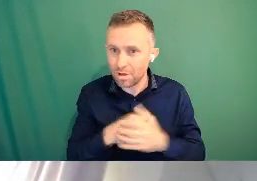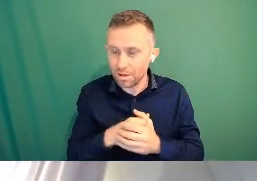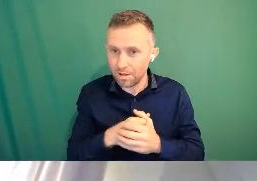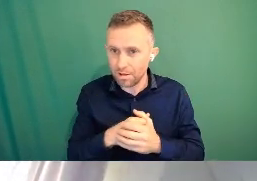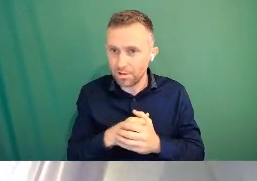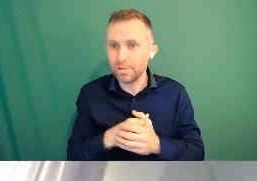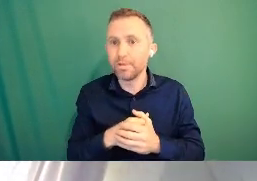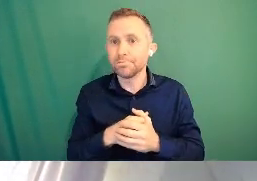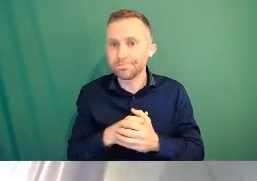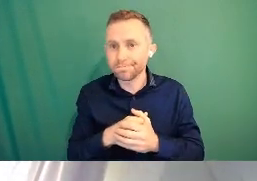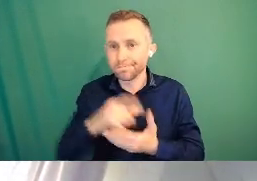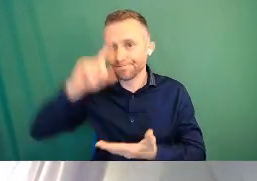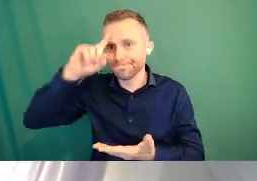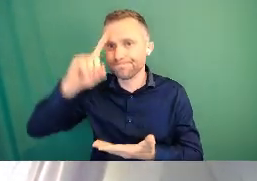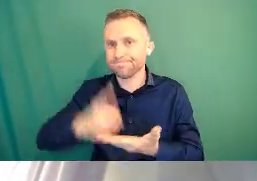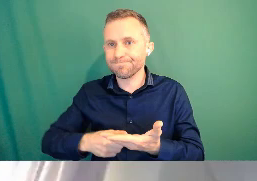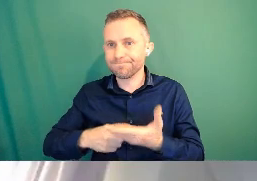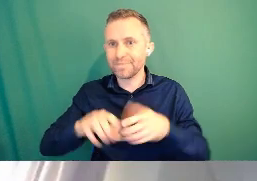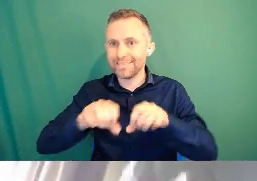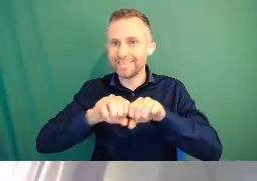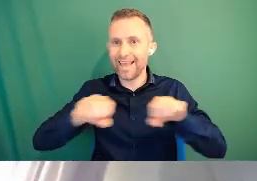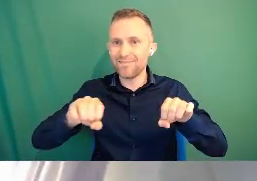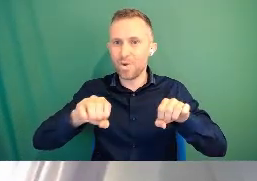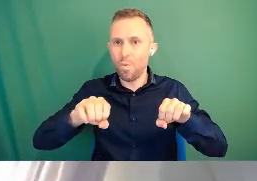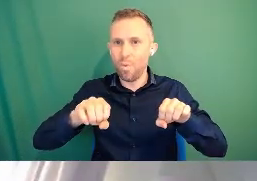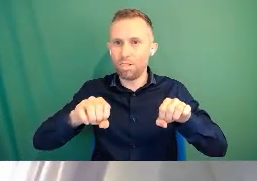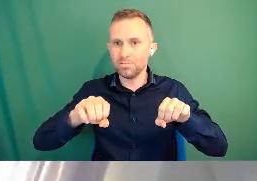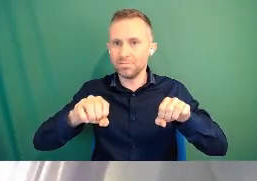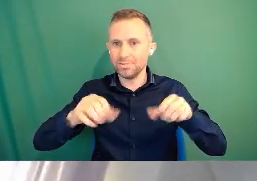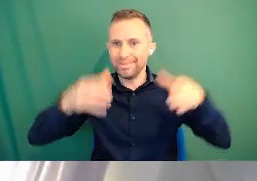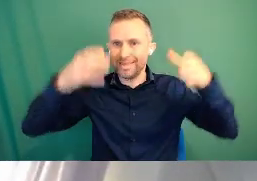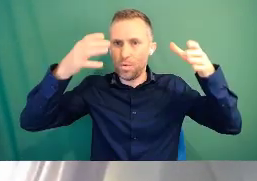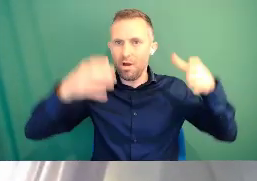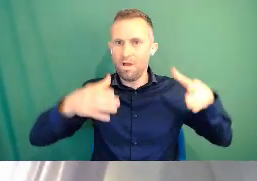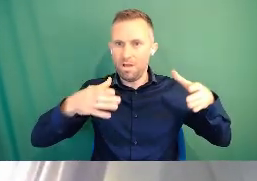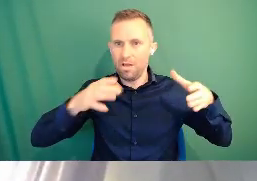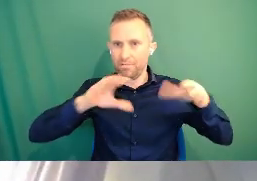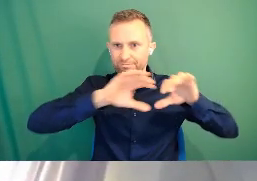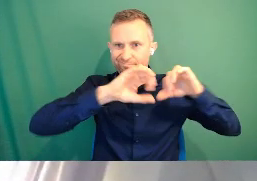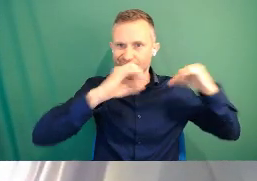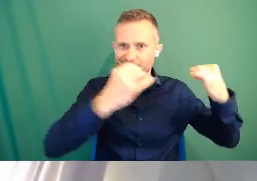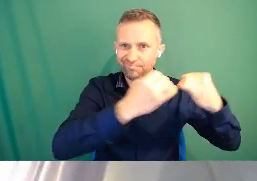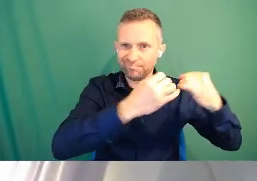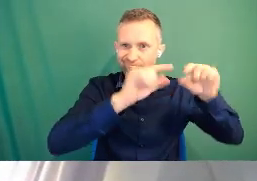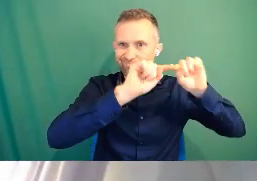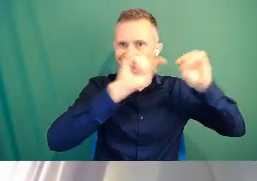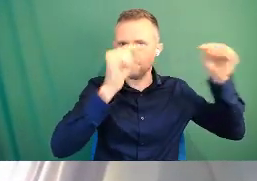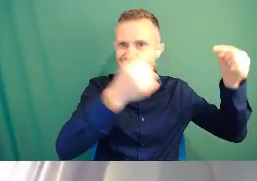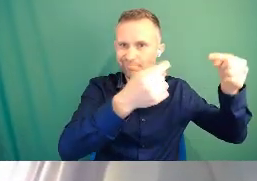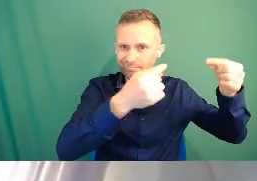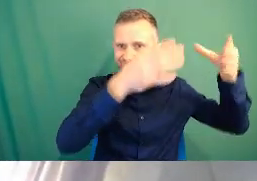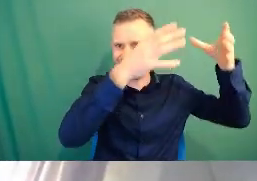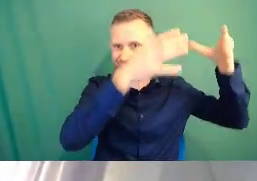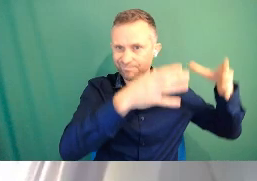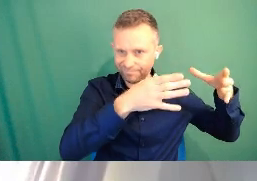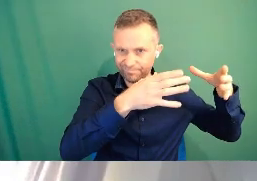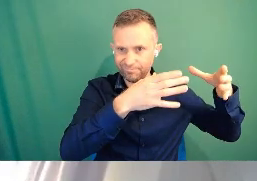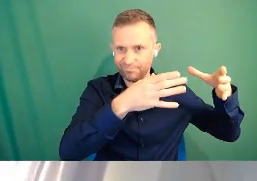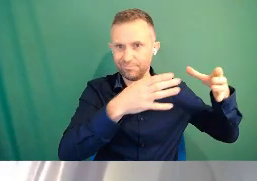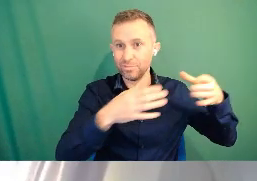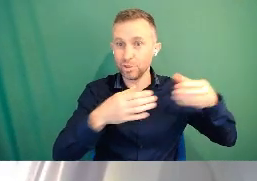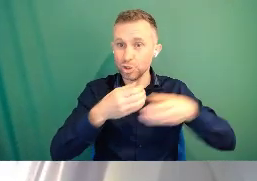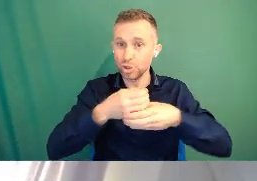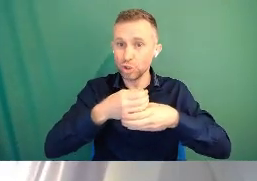was they built a scaffolding tower surrounding the whole of the keep tower, and they